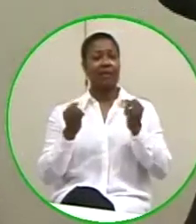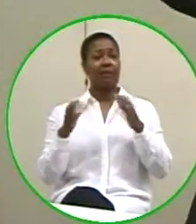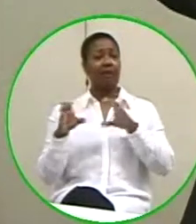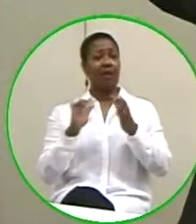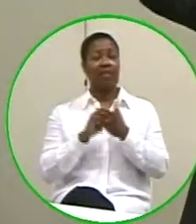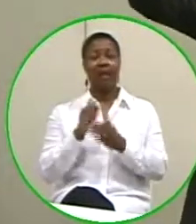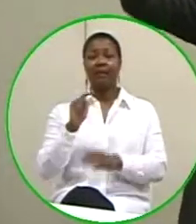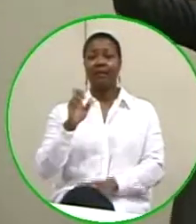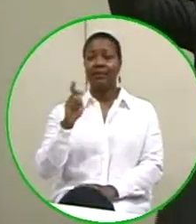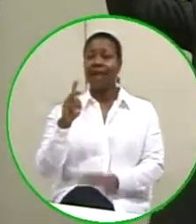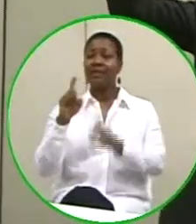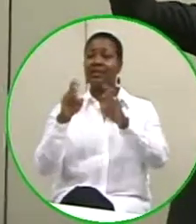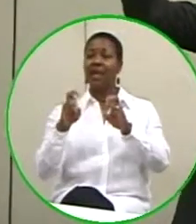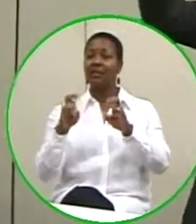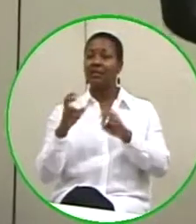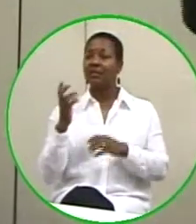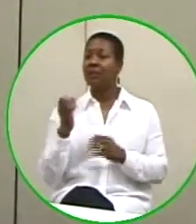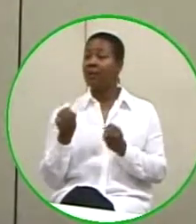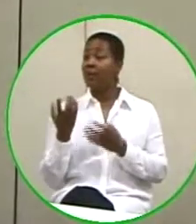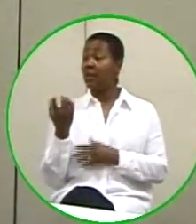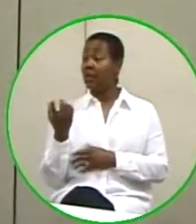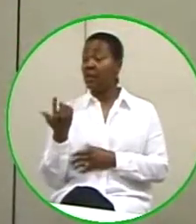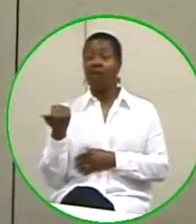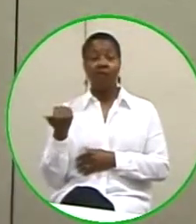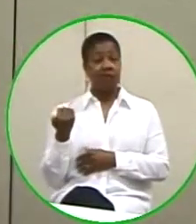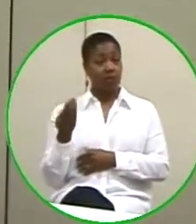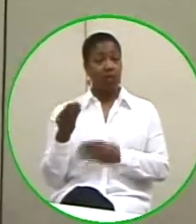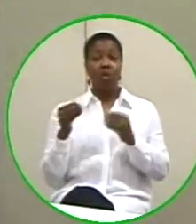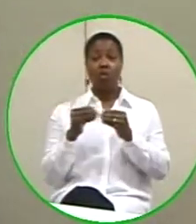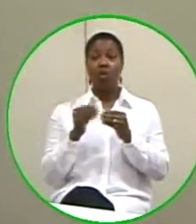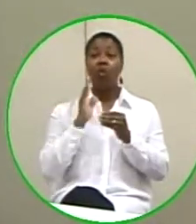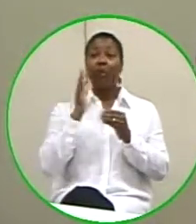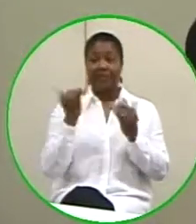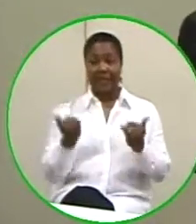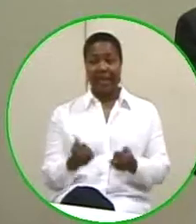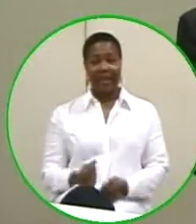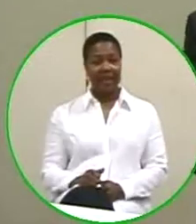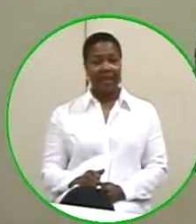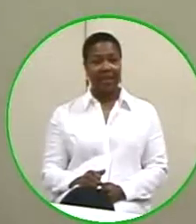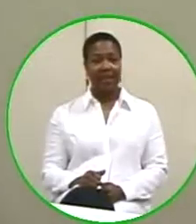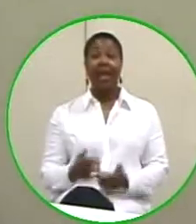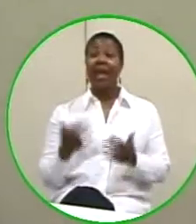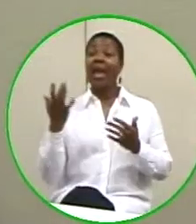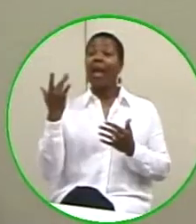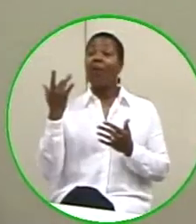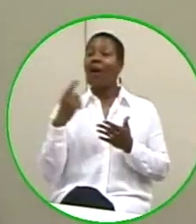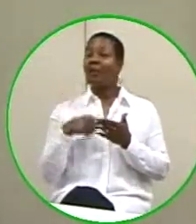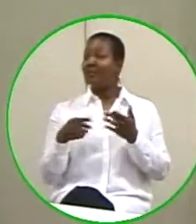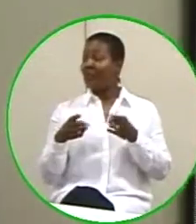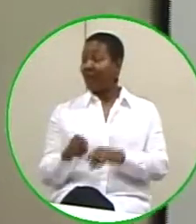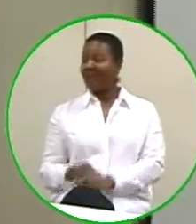ever done a task analysis? Okay, some more of you are going to do that today. Here's the deal.